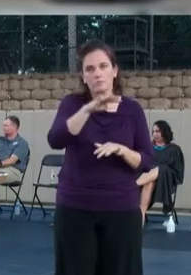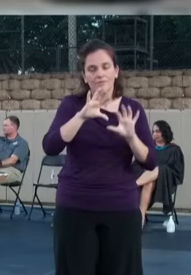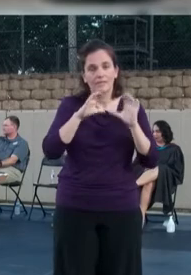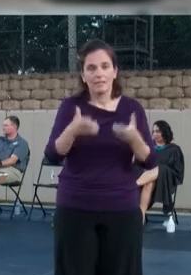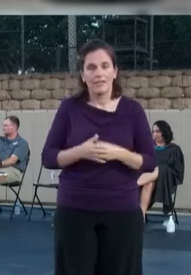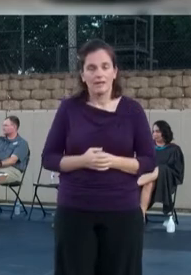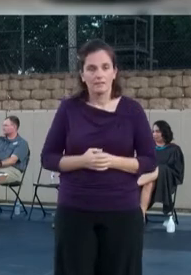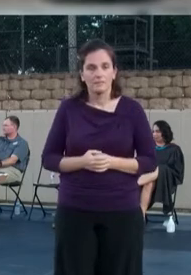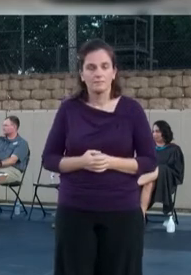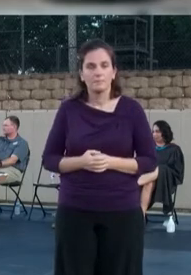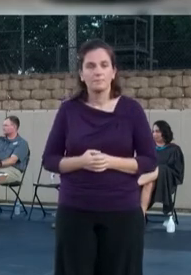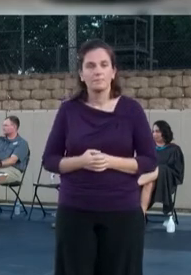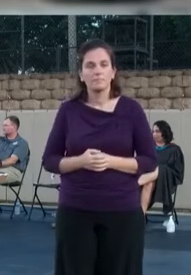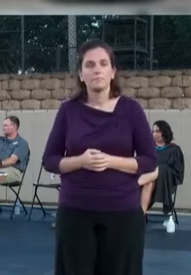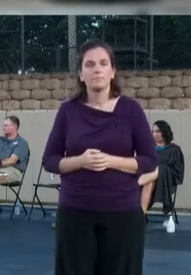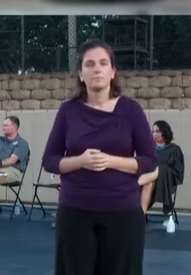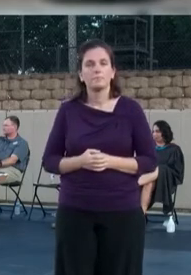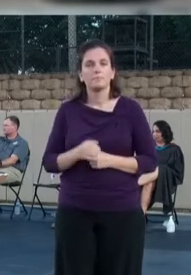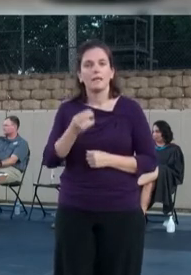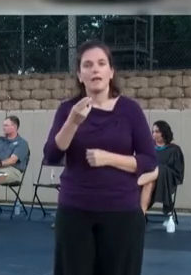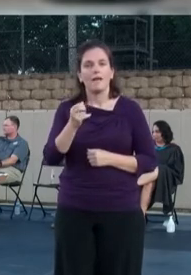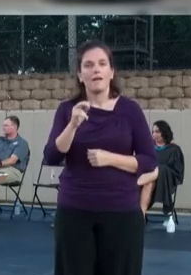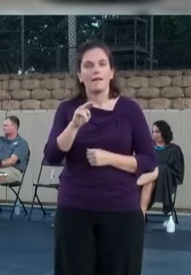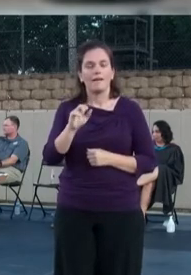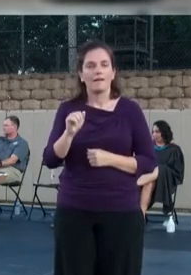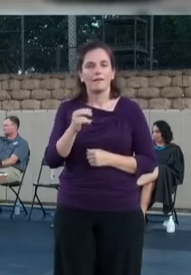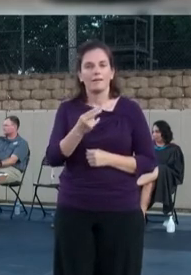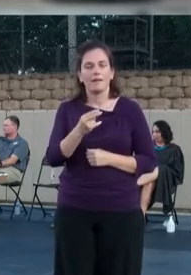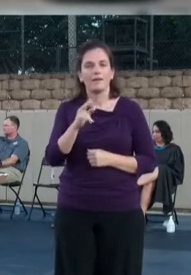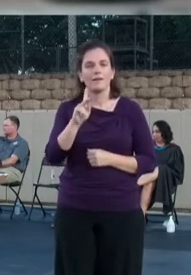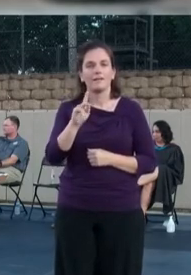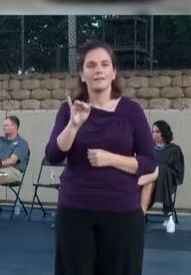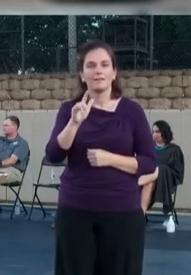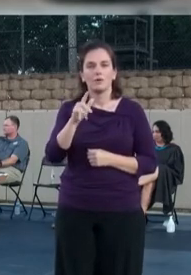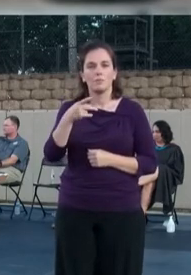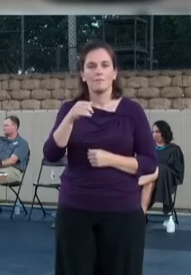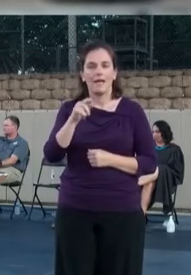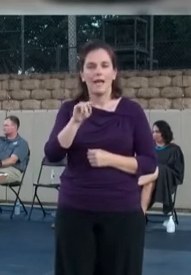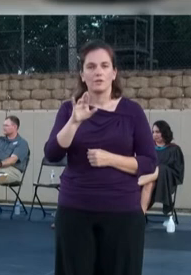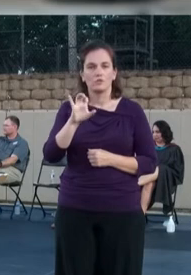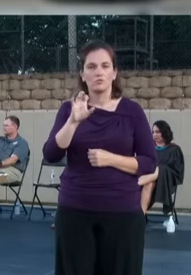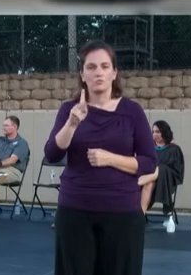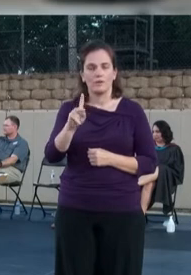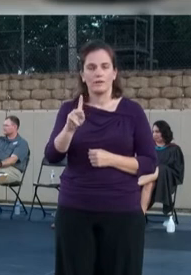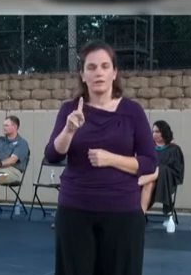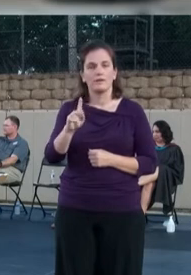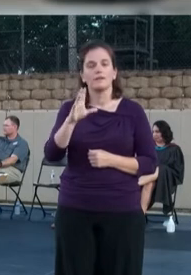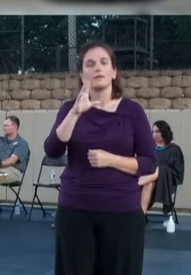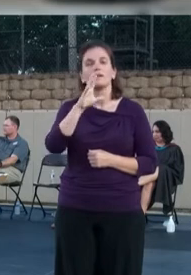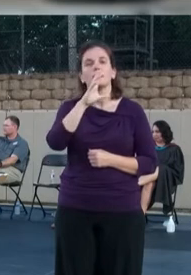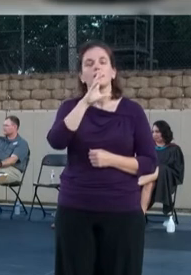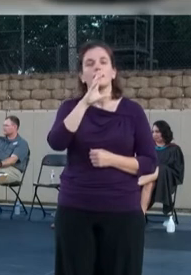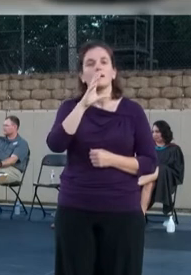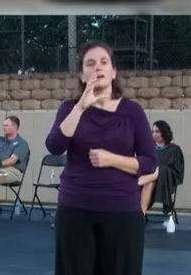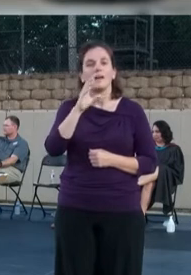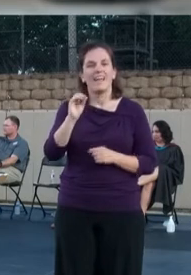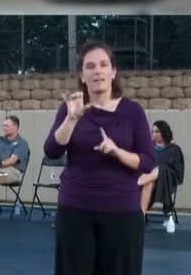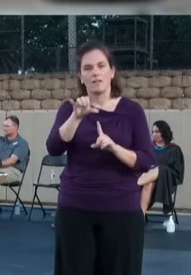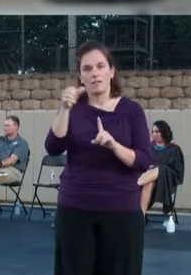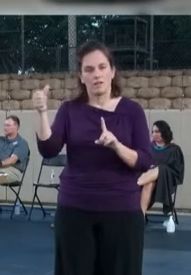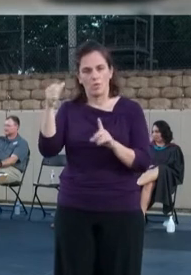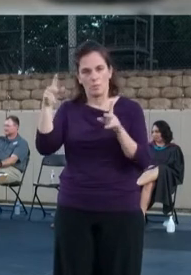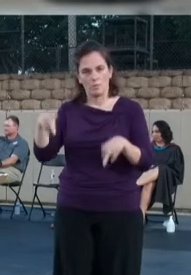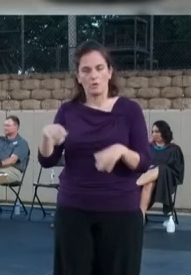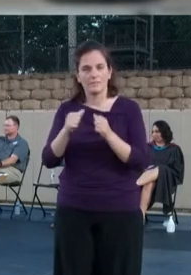Claire O'Shoney and Hannah Kilpatrick, who qualified and competed in Culinary Nationals this